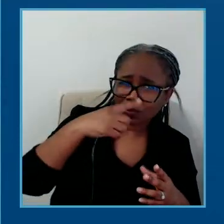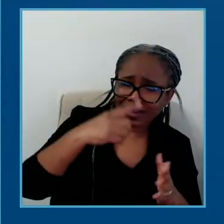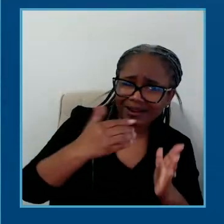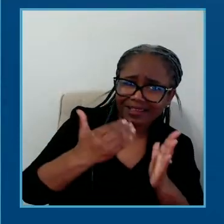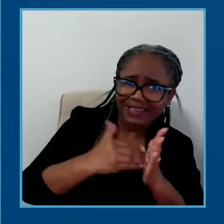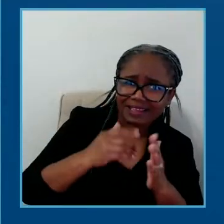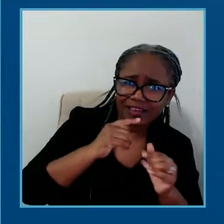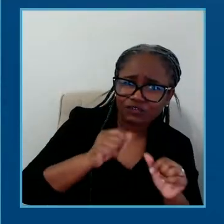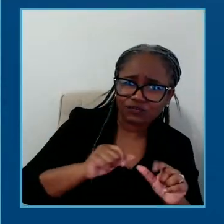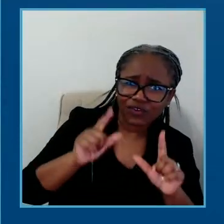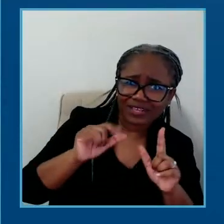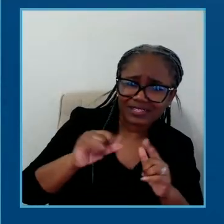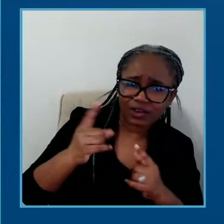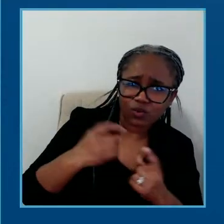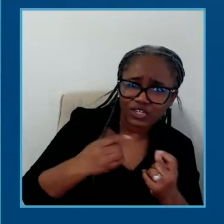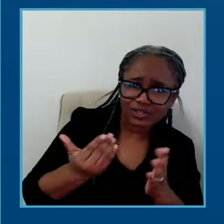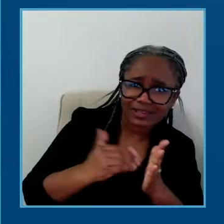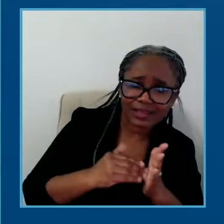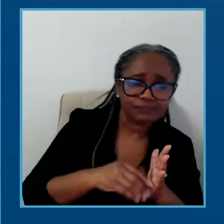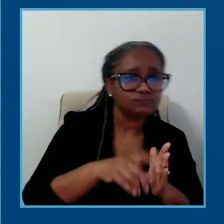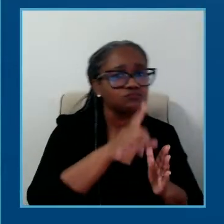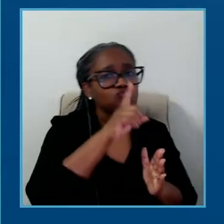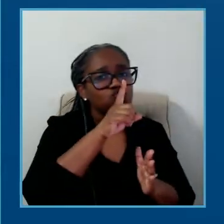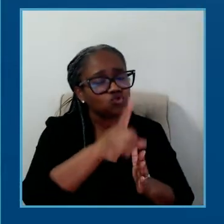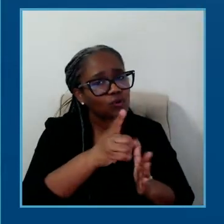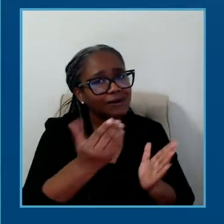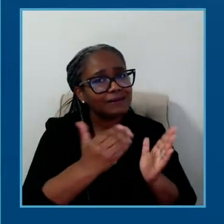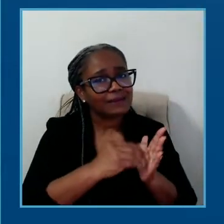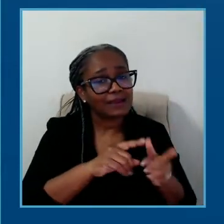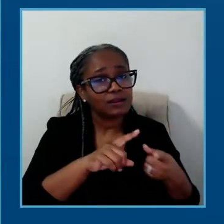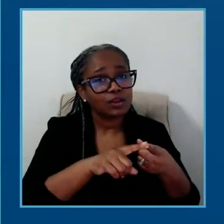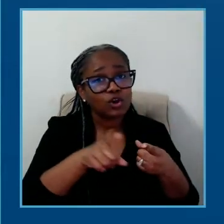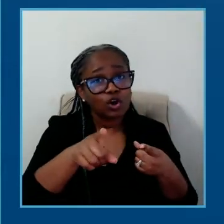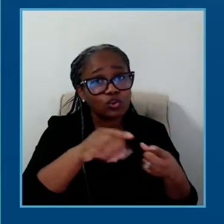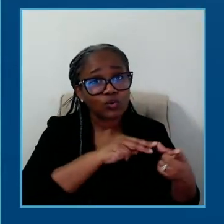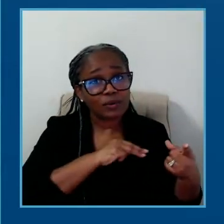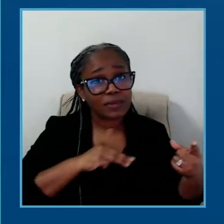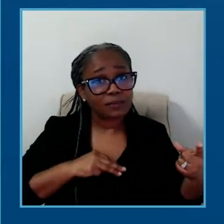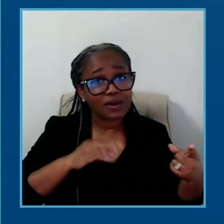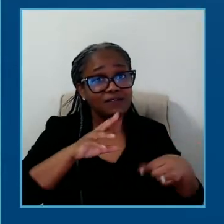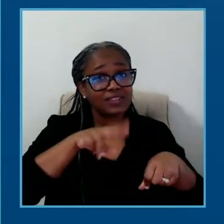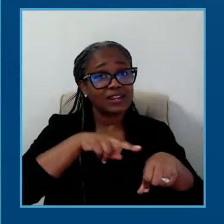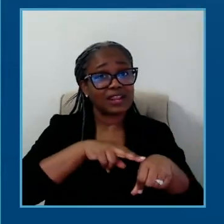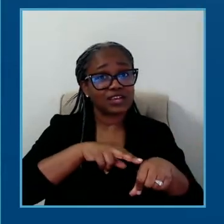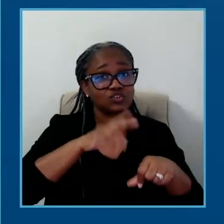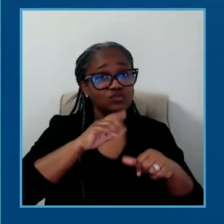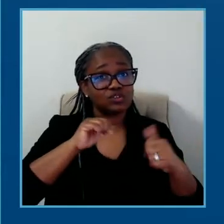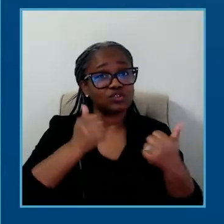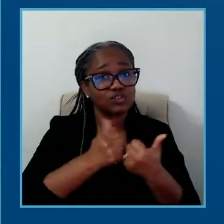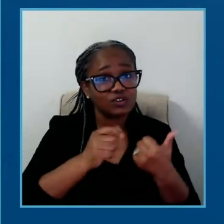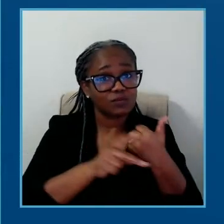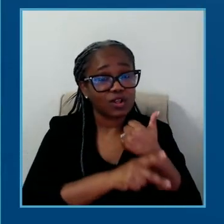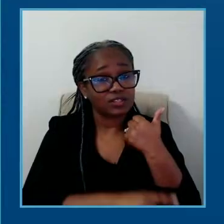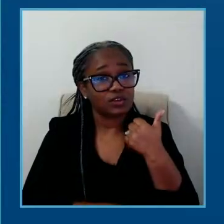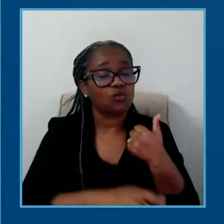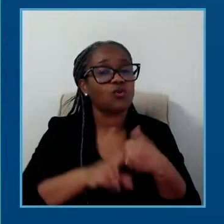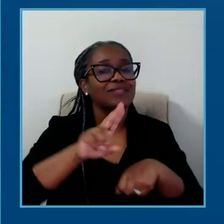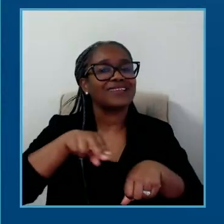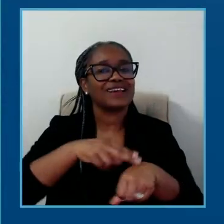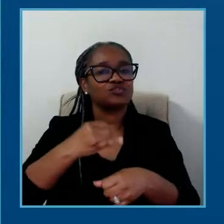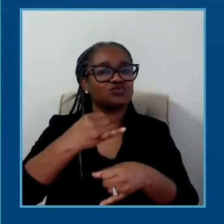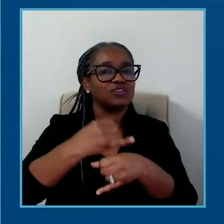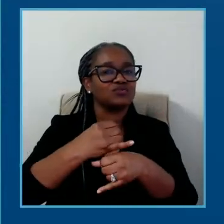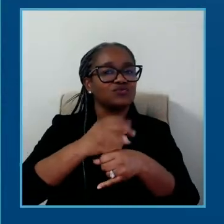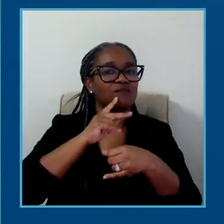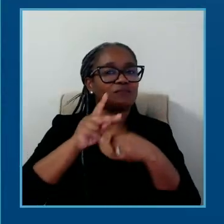more time? Sure. Are you a member of the National Association of Parliamentarians or the American Institute of Parliamentarians?